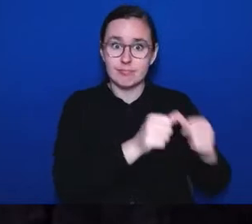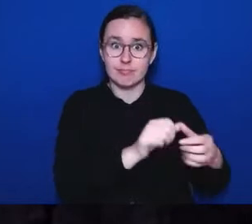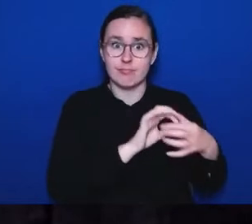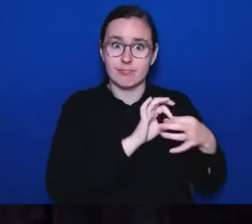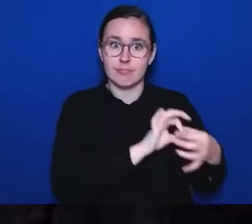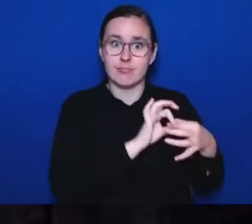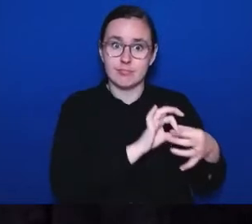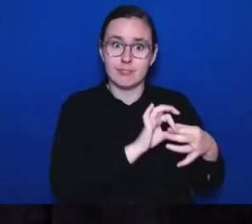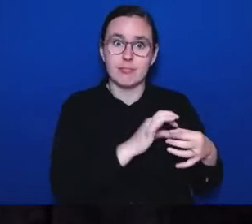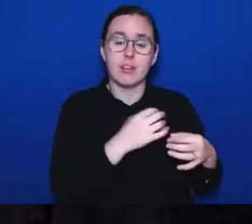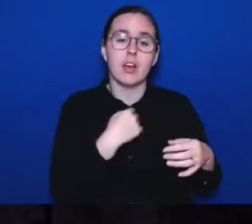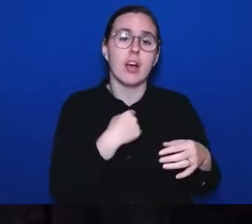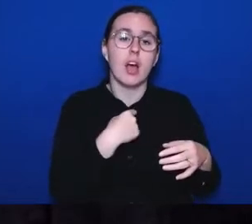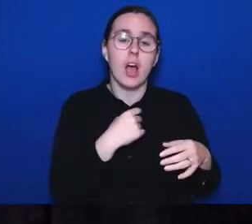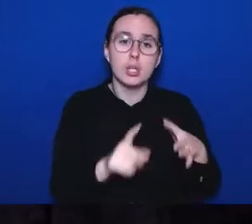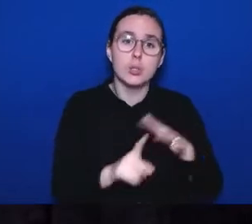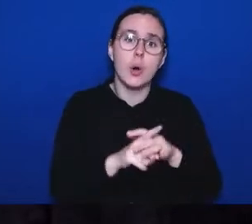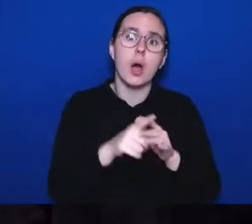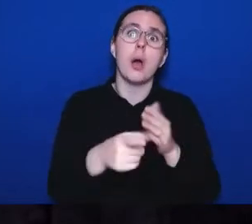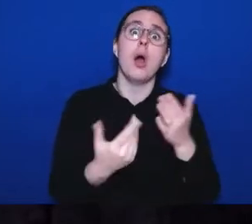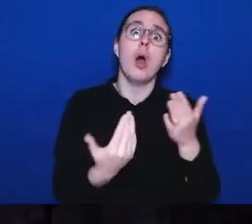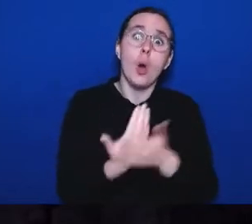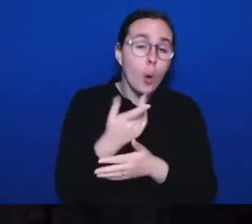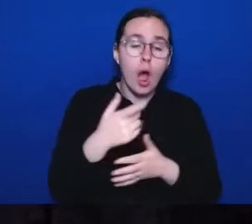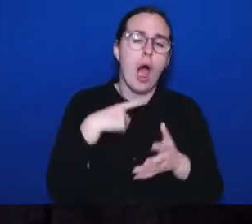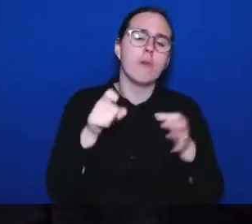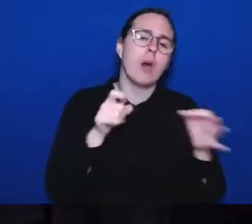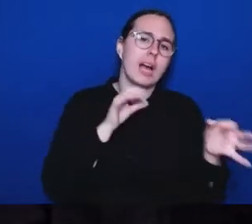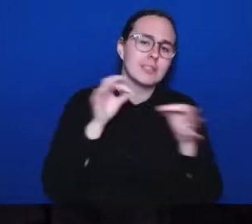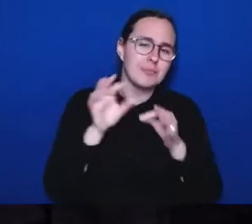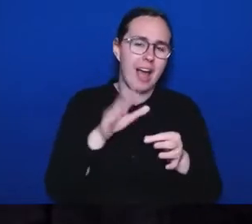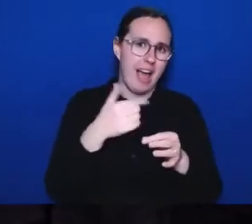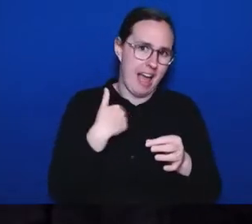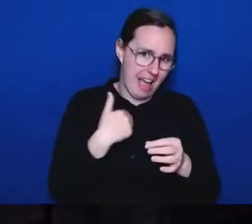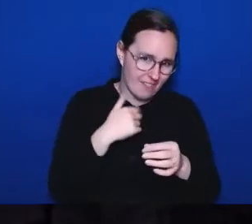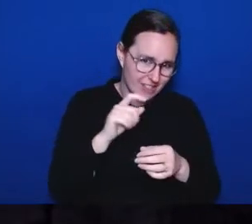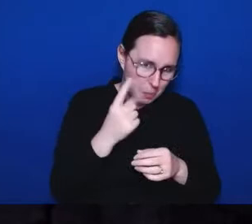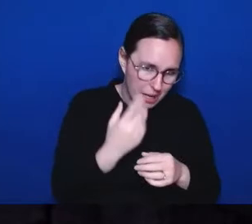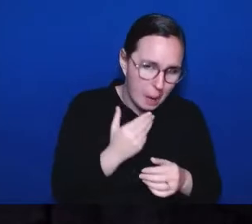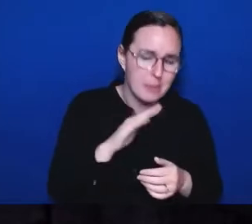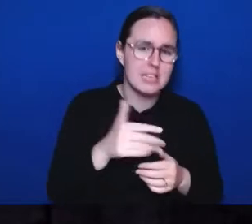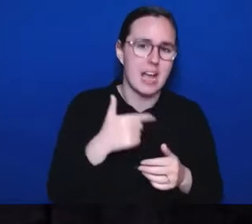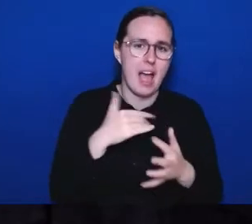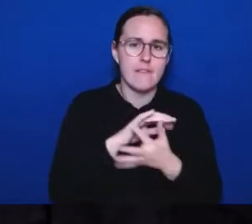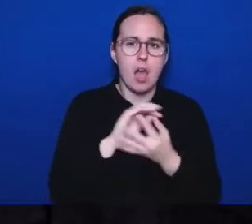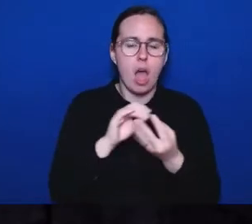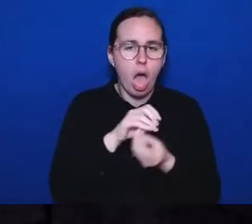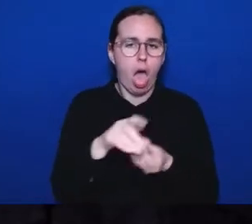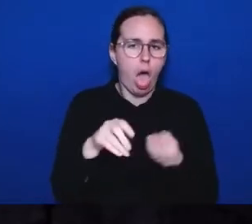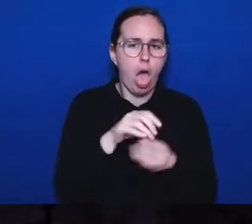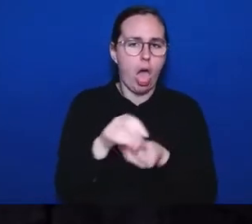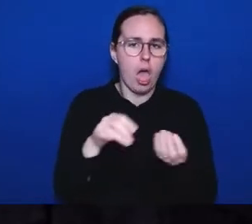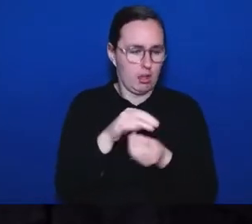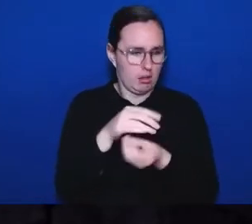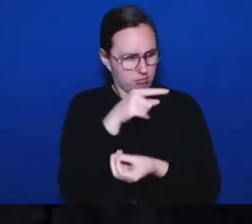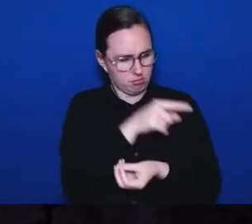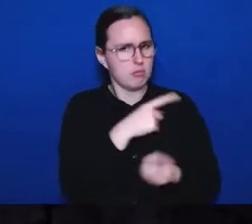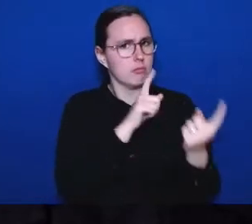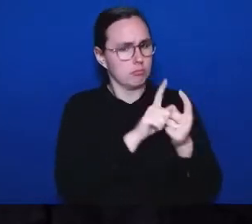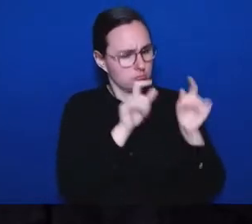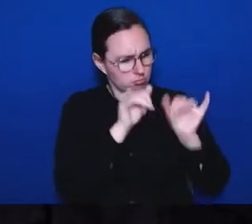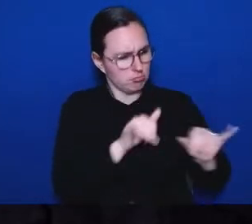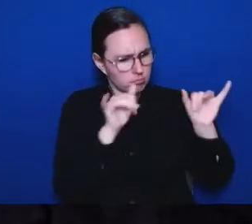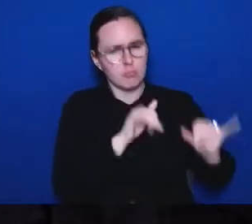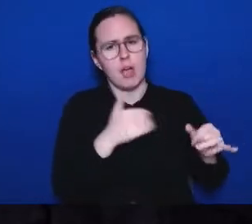have those results. We're seeing an increasing complexity of patients across the board. And so there are ways,